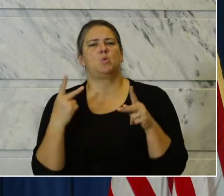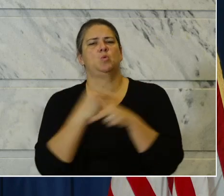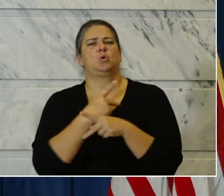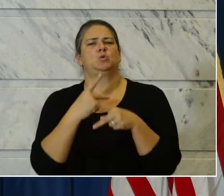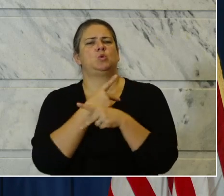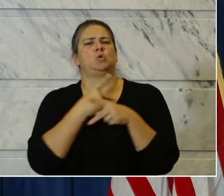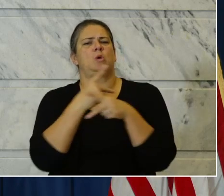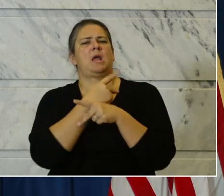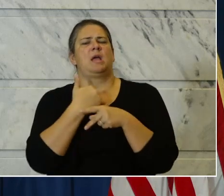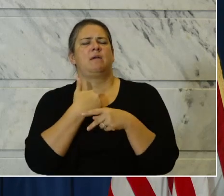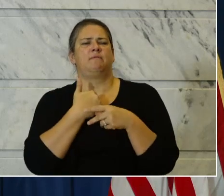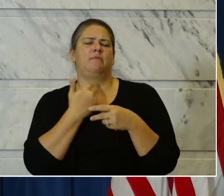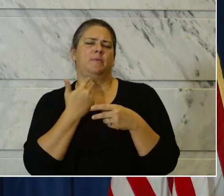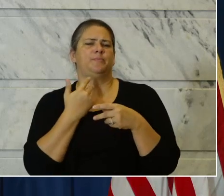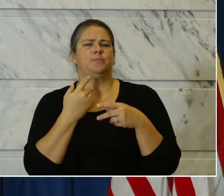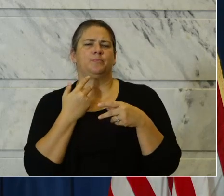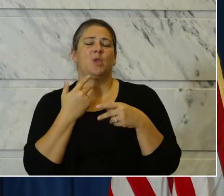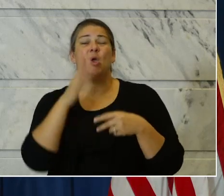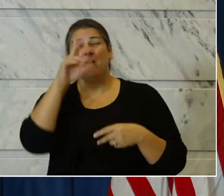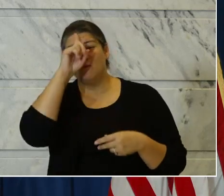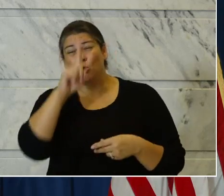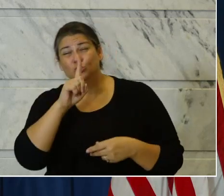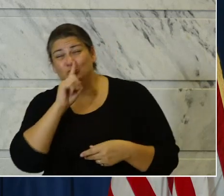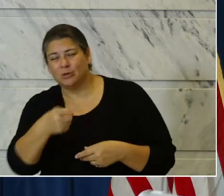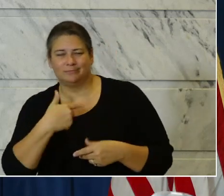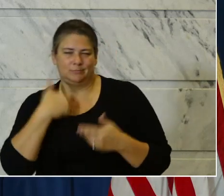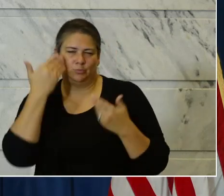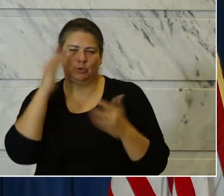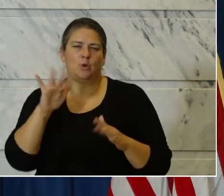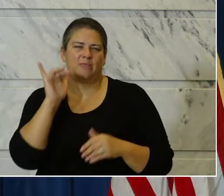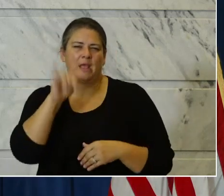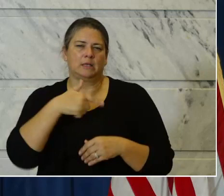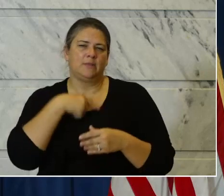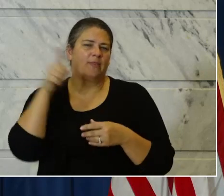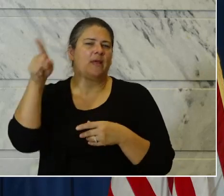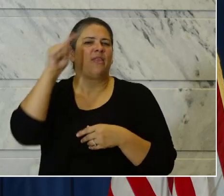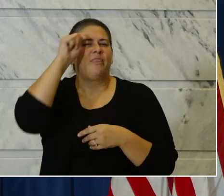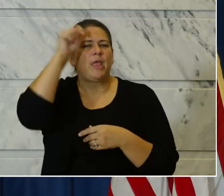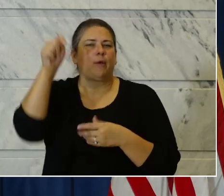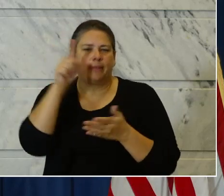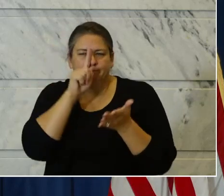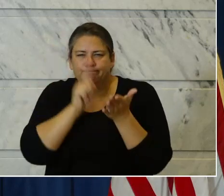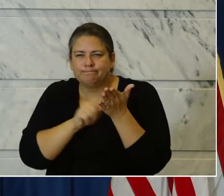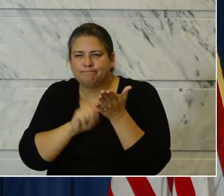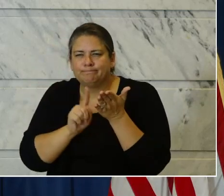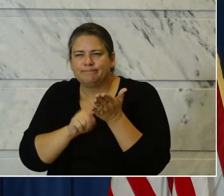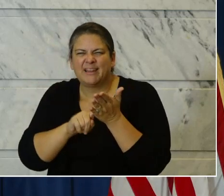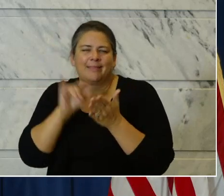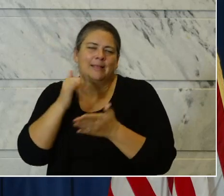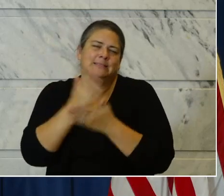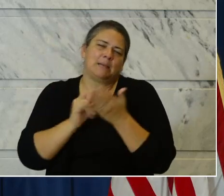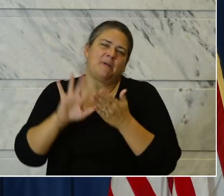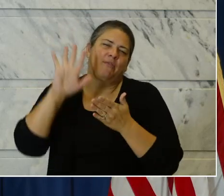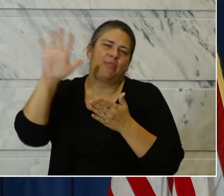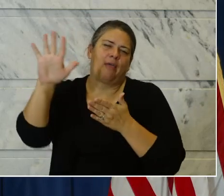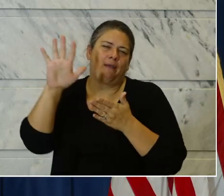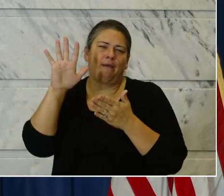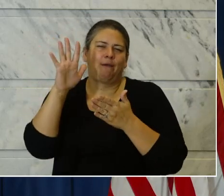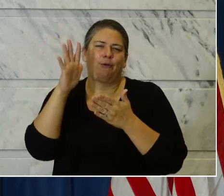much worse course. We don't know that for sure, but that's one of the theories people are postulating. So I want to leave you with